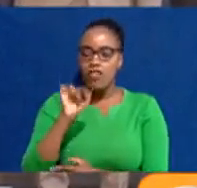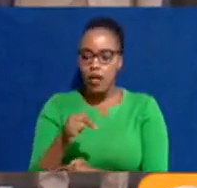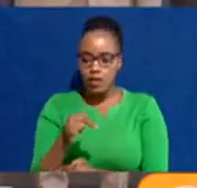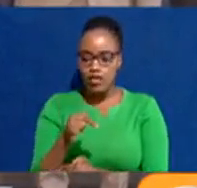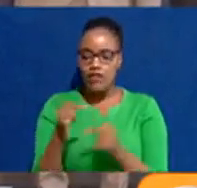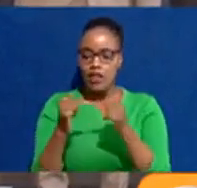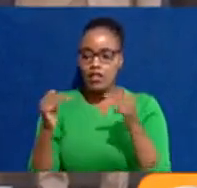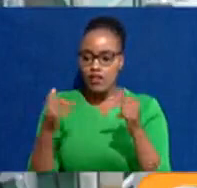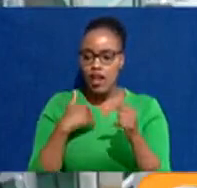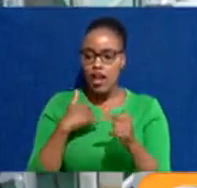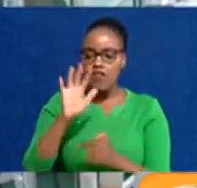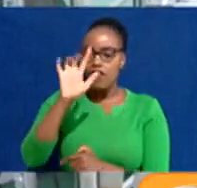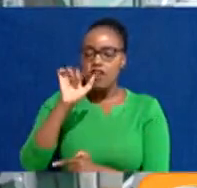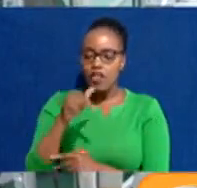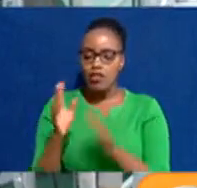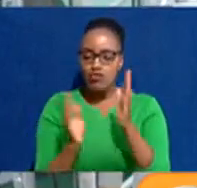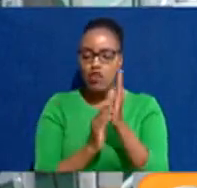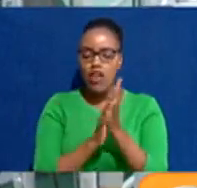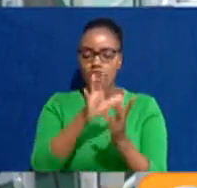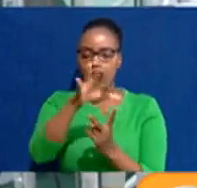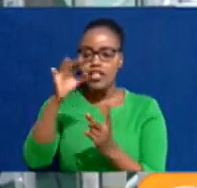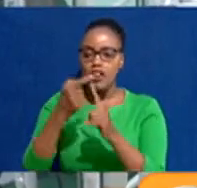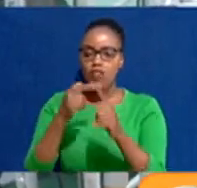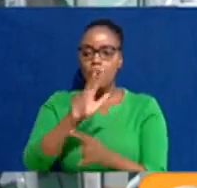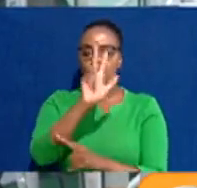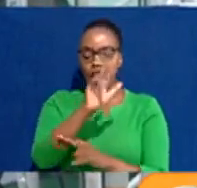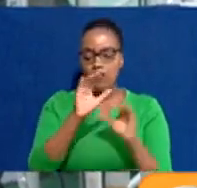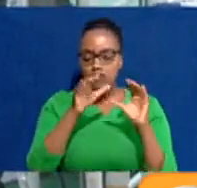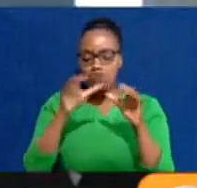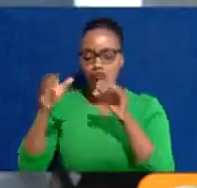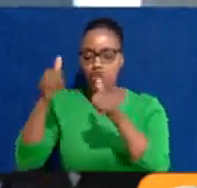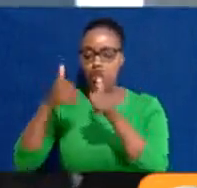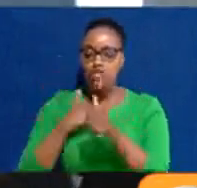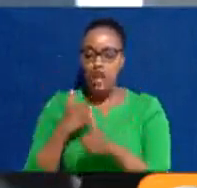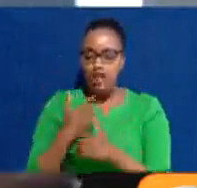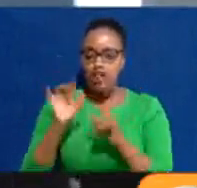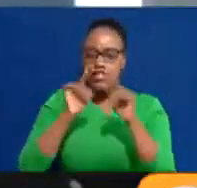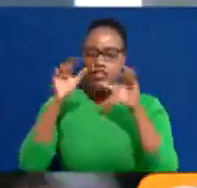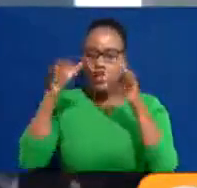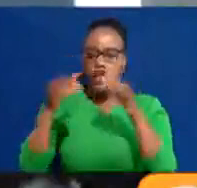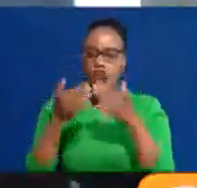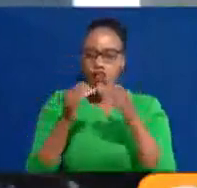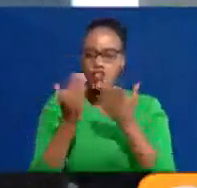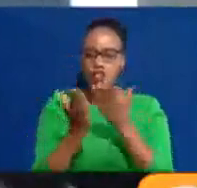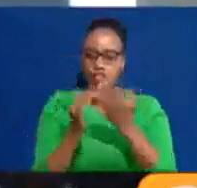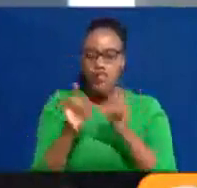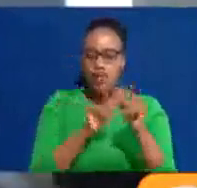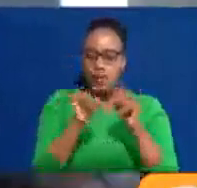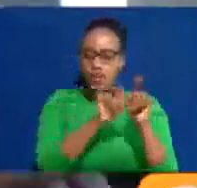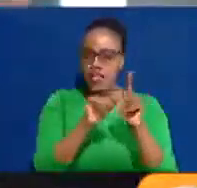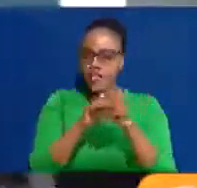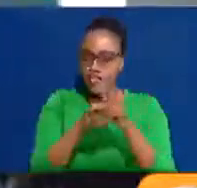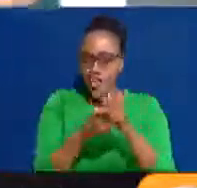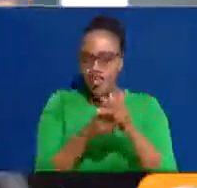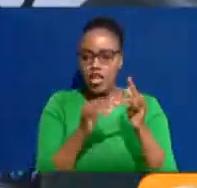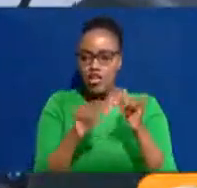plus a setup fee of 5,000 and selecting from three packages on offer. Safaricom was the first service provider in the country to start 5G